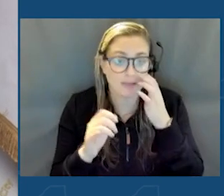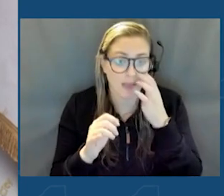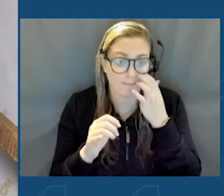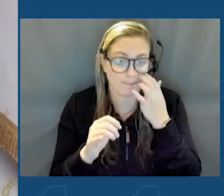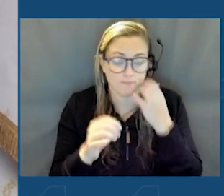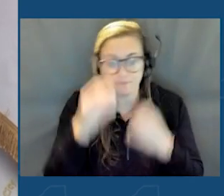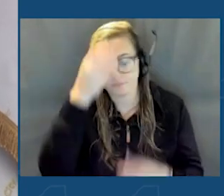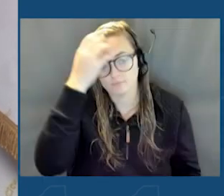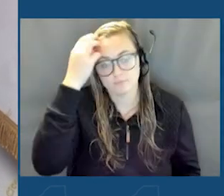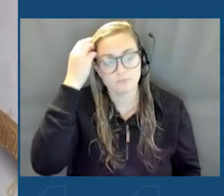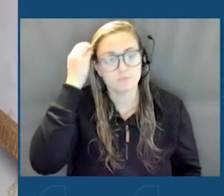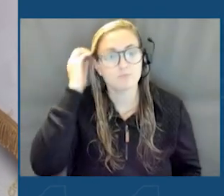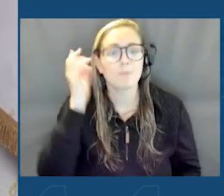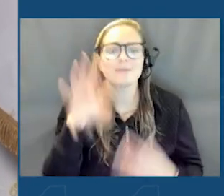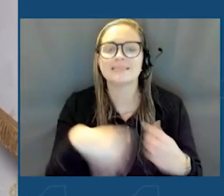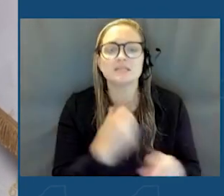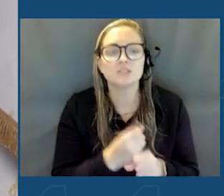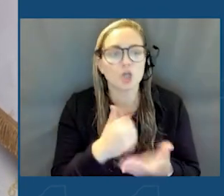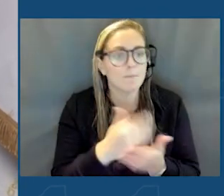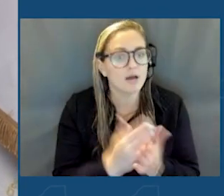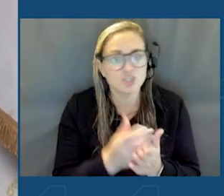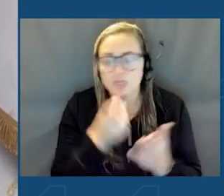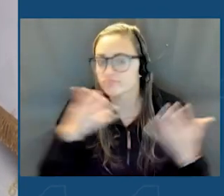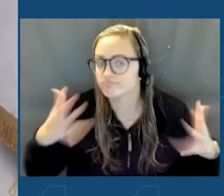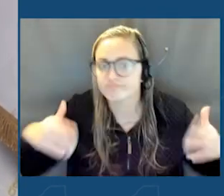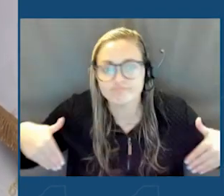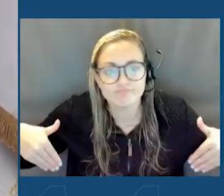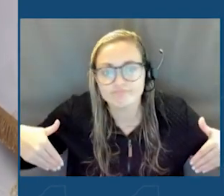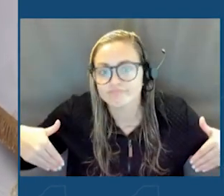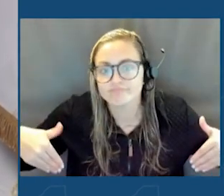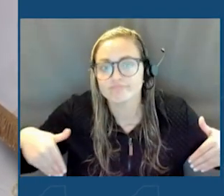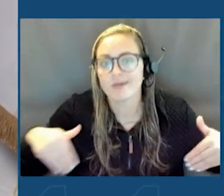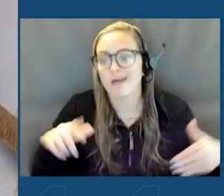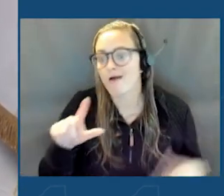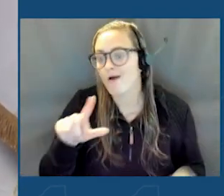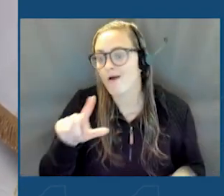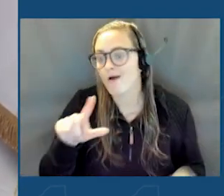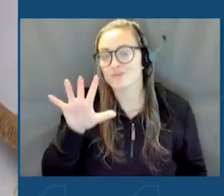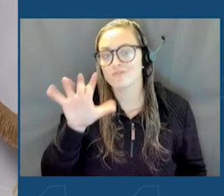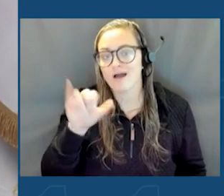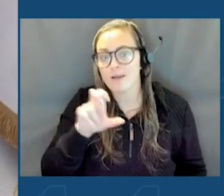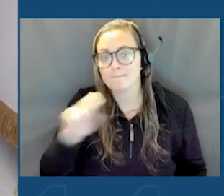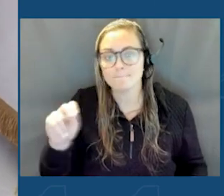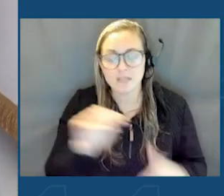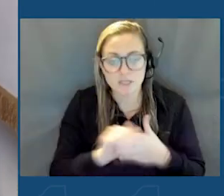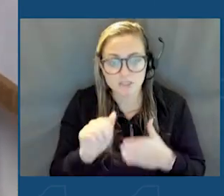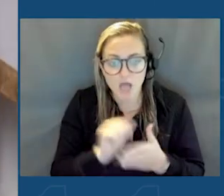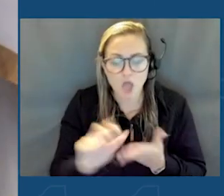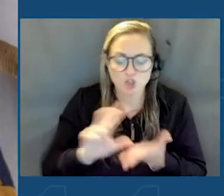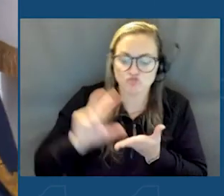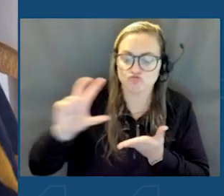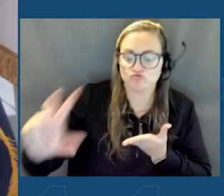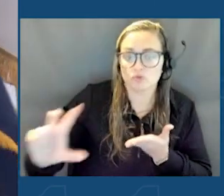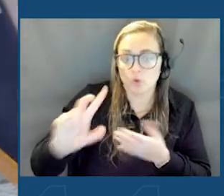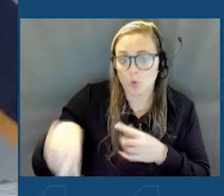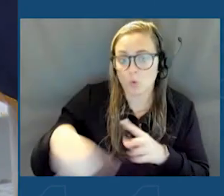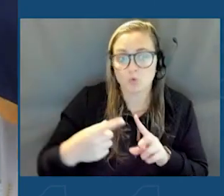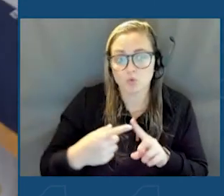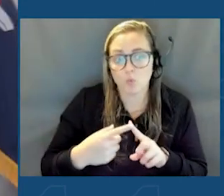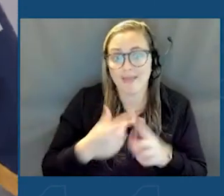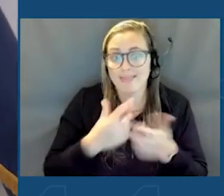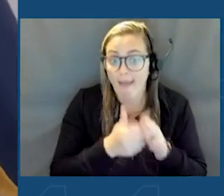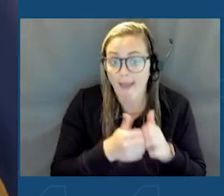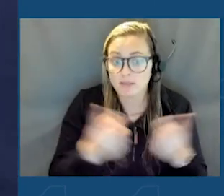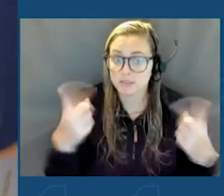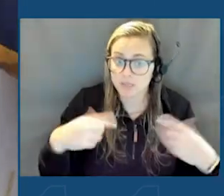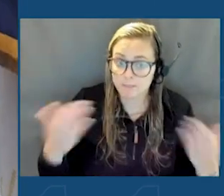year's budget, I said we're not done. We put another $105 million to finish the job, and so make sure that when the athletes come here